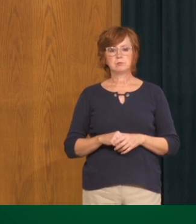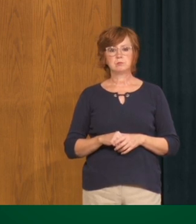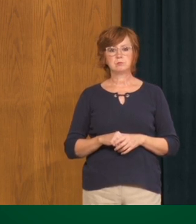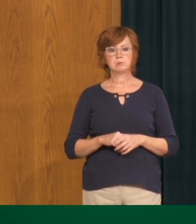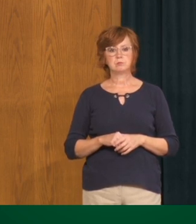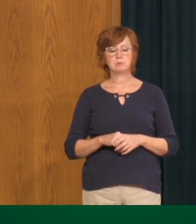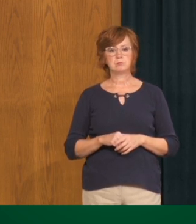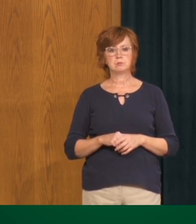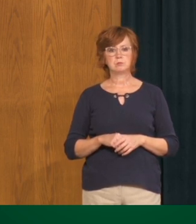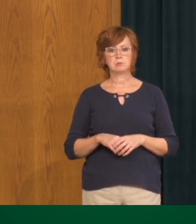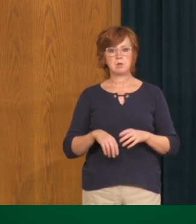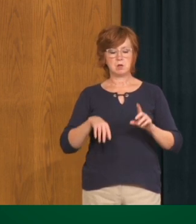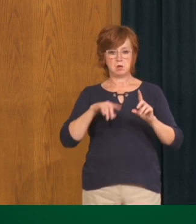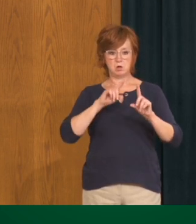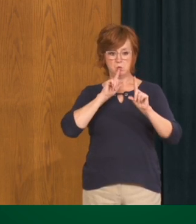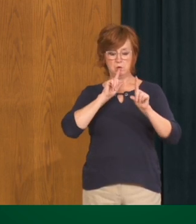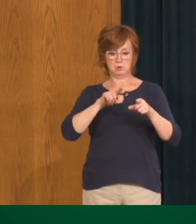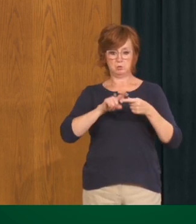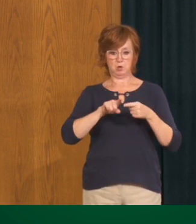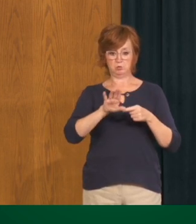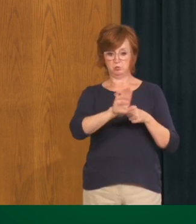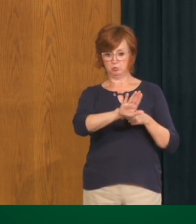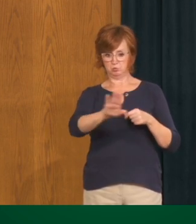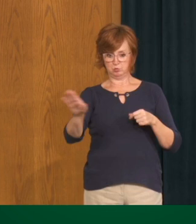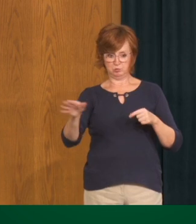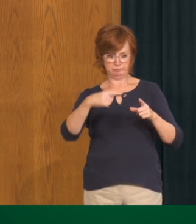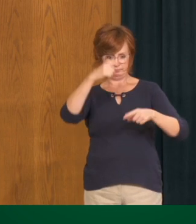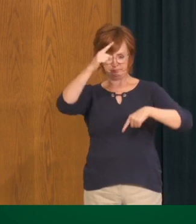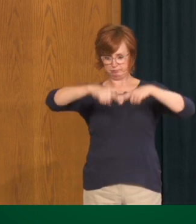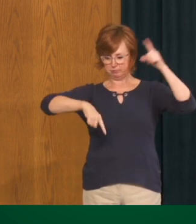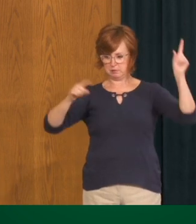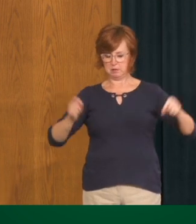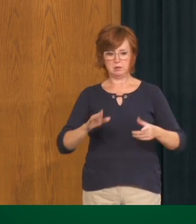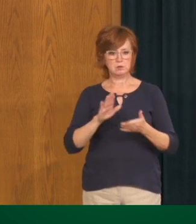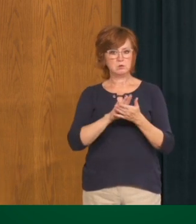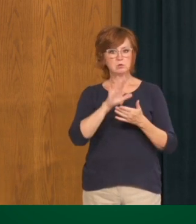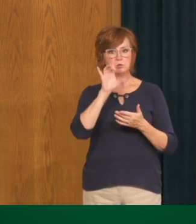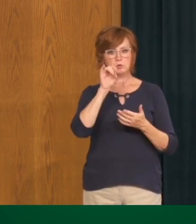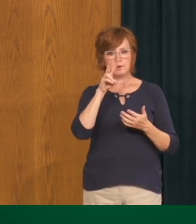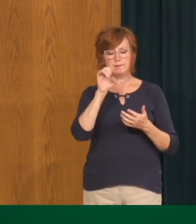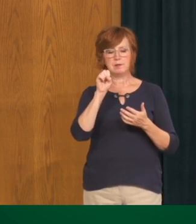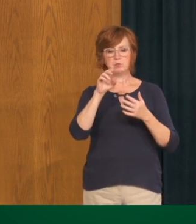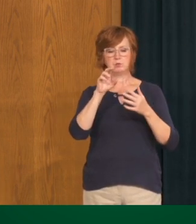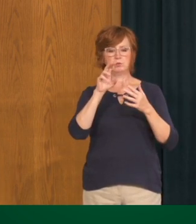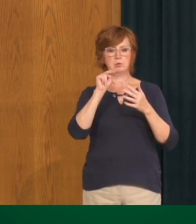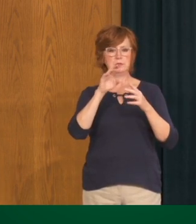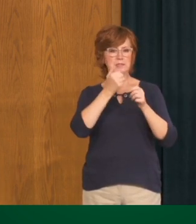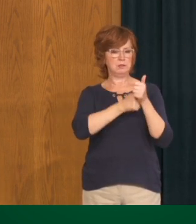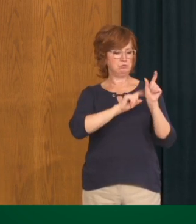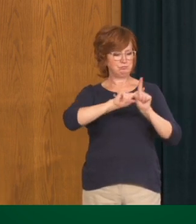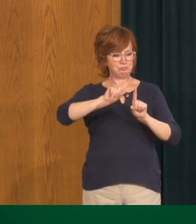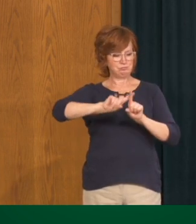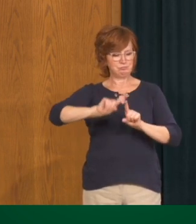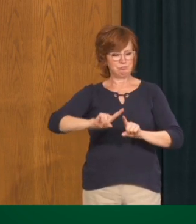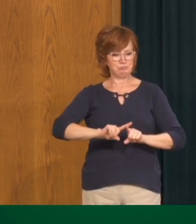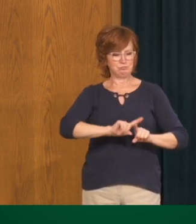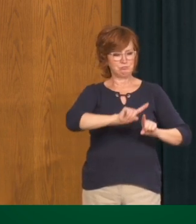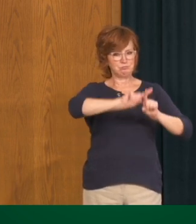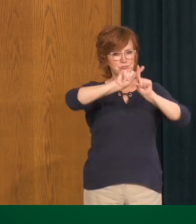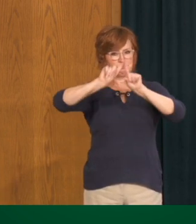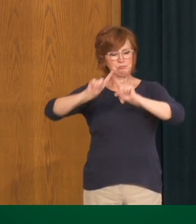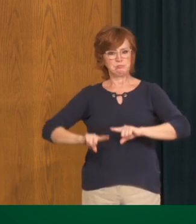local conditions. As I mentioned a number of times, school divisions are different and schools are different within those school divisions. And so those plans are